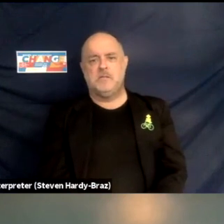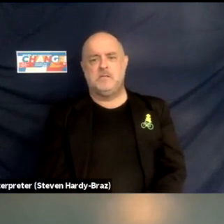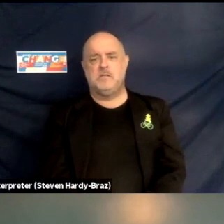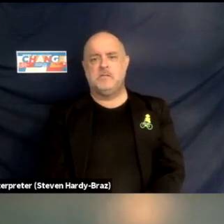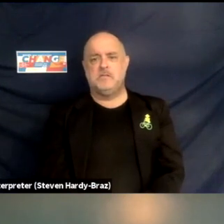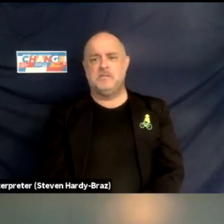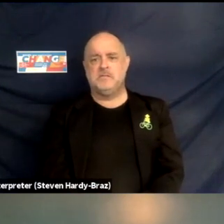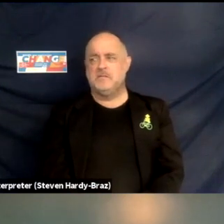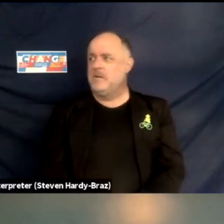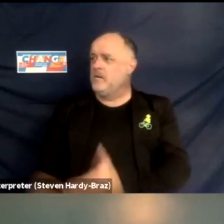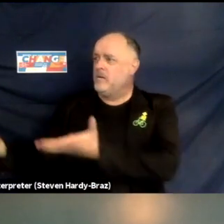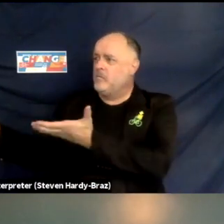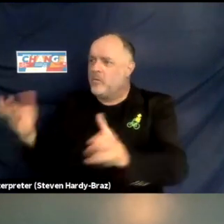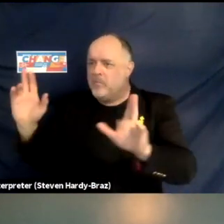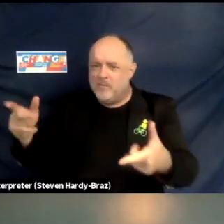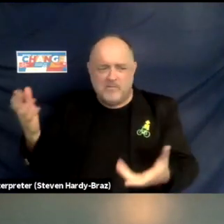bring people in.